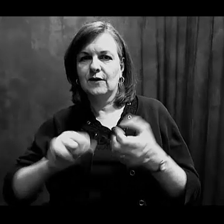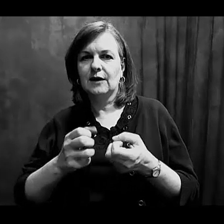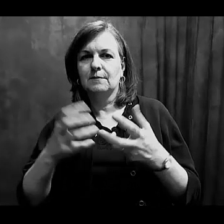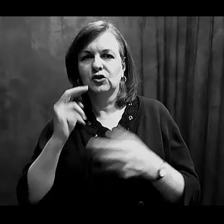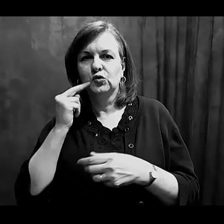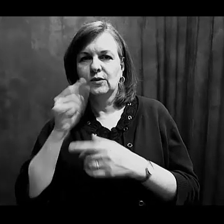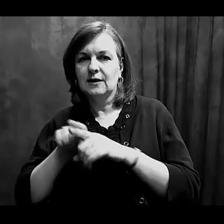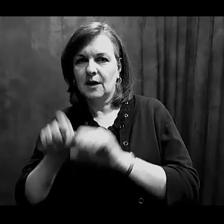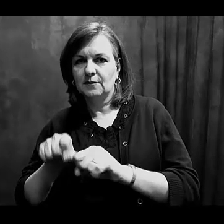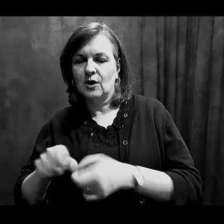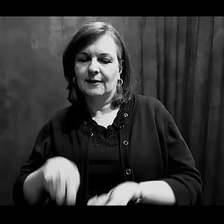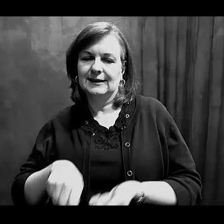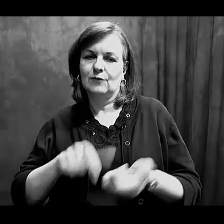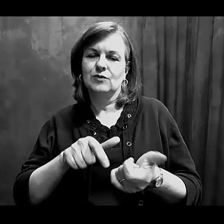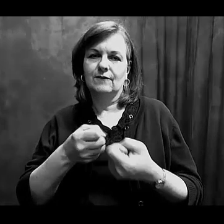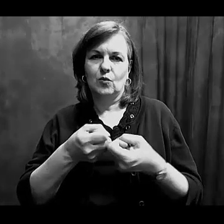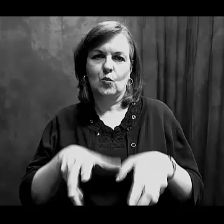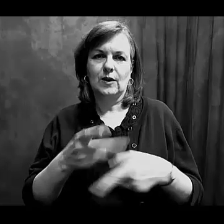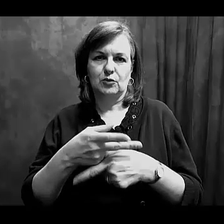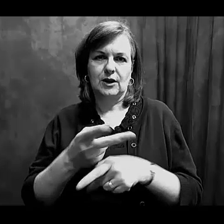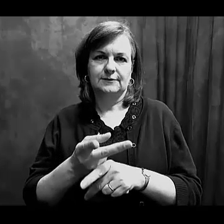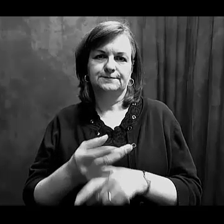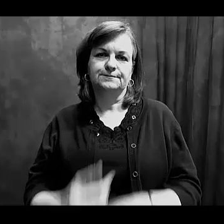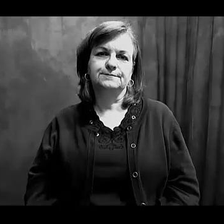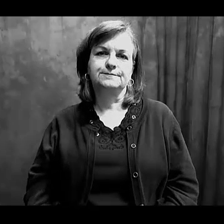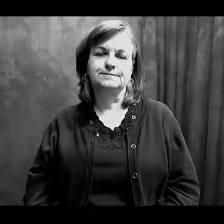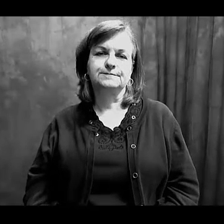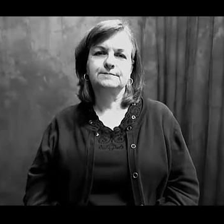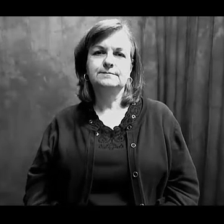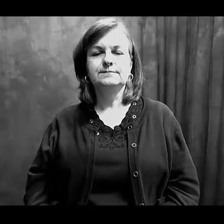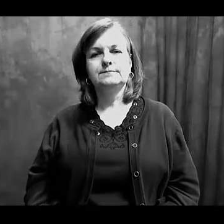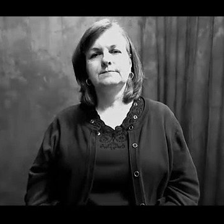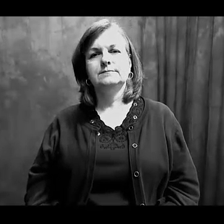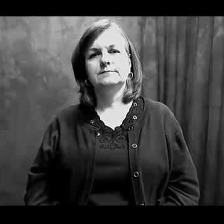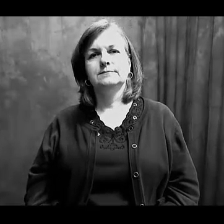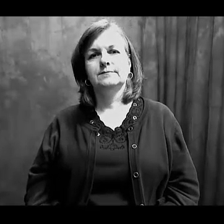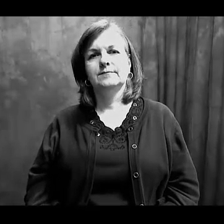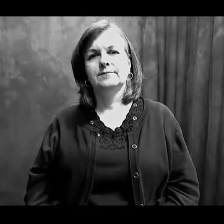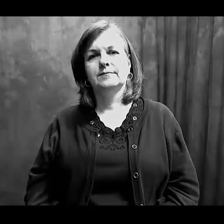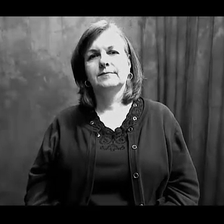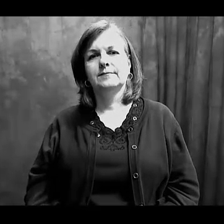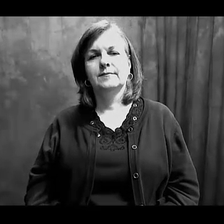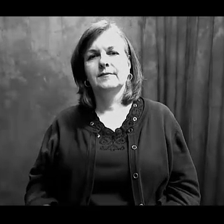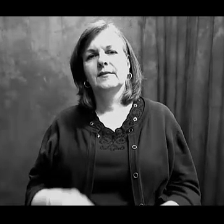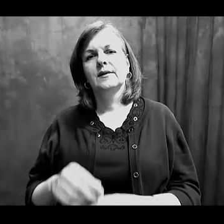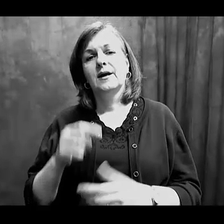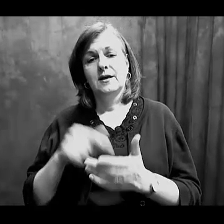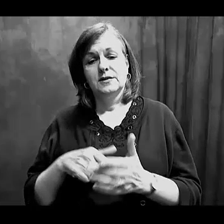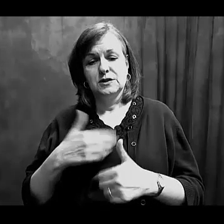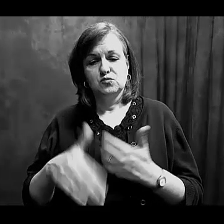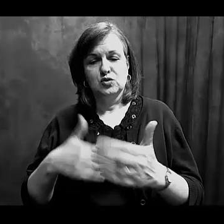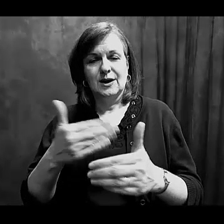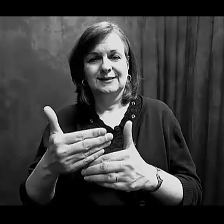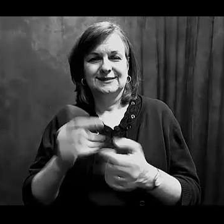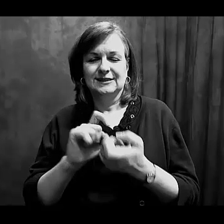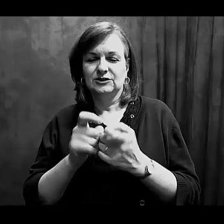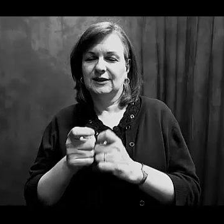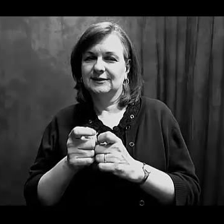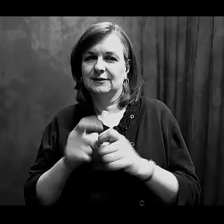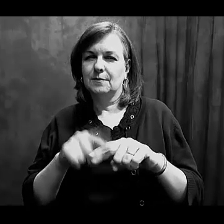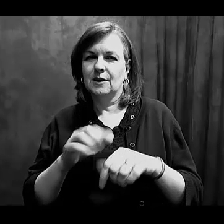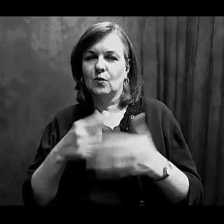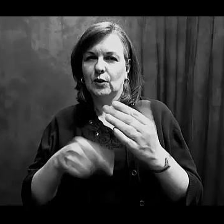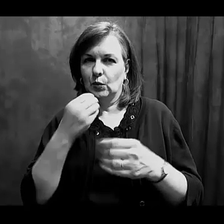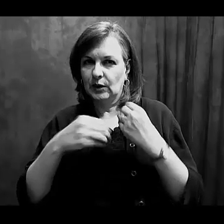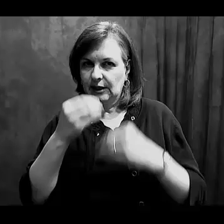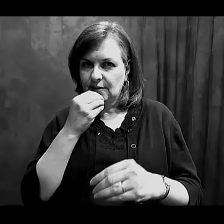that are supporting that basic linear function of moving food from one end, getting out